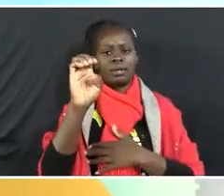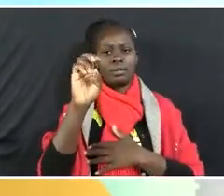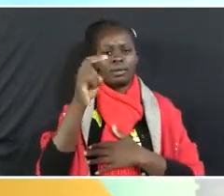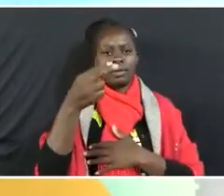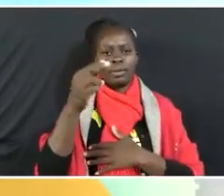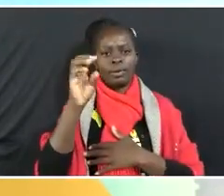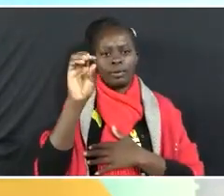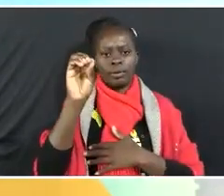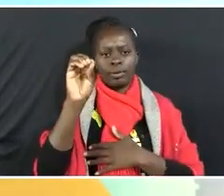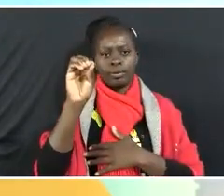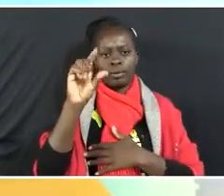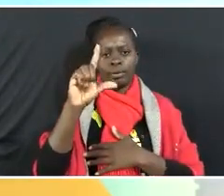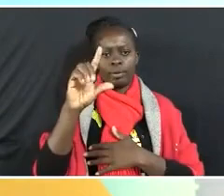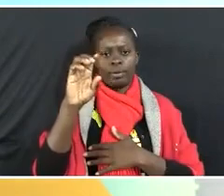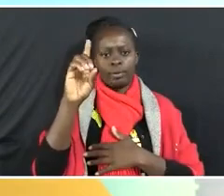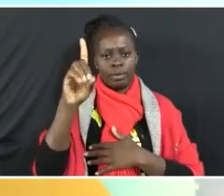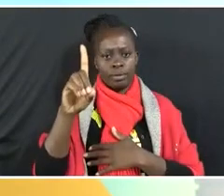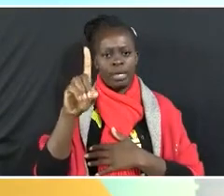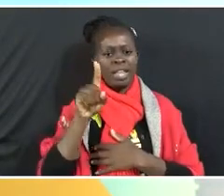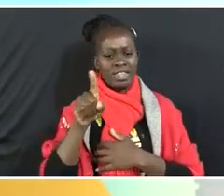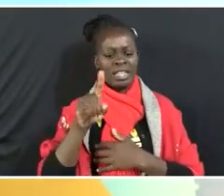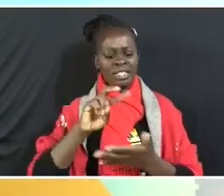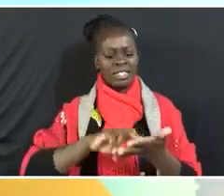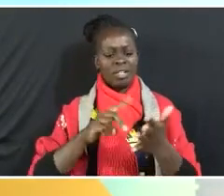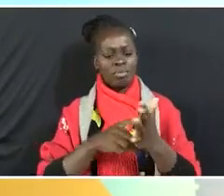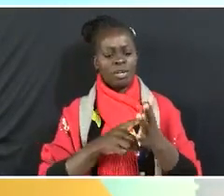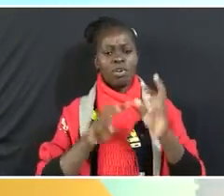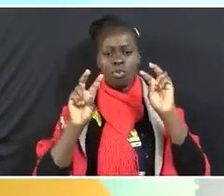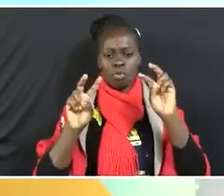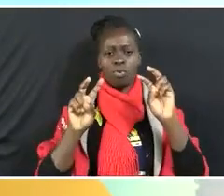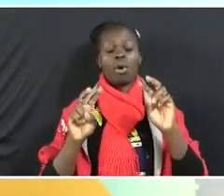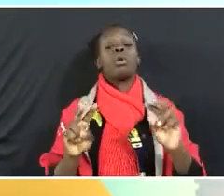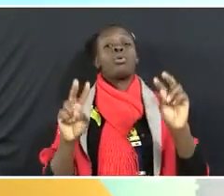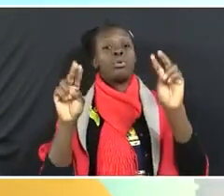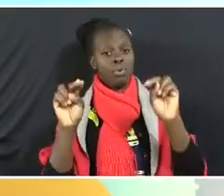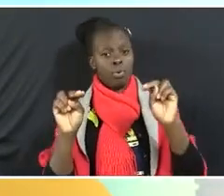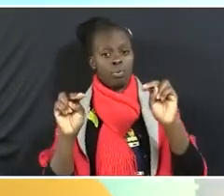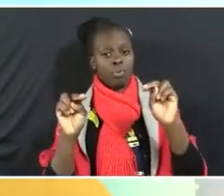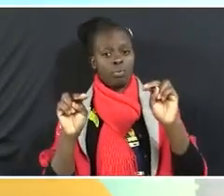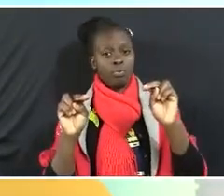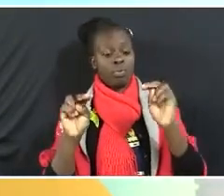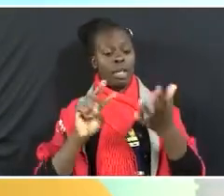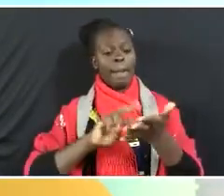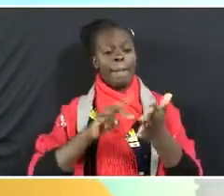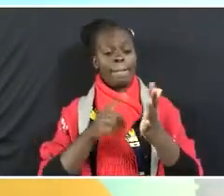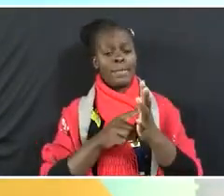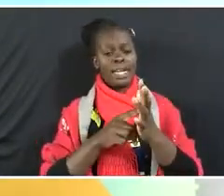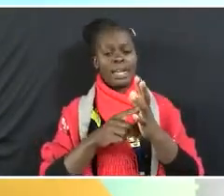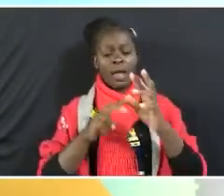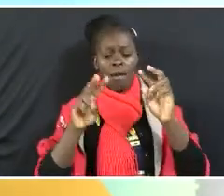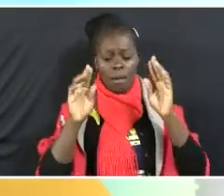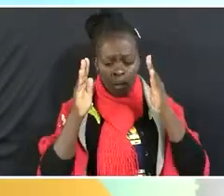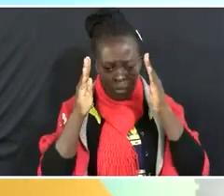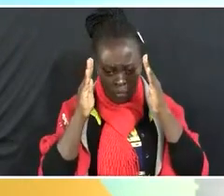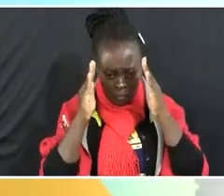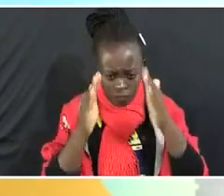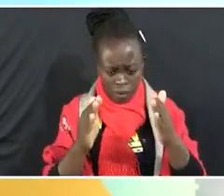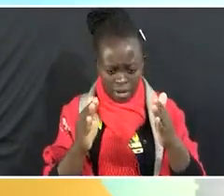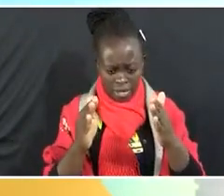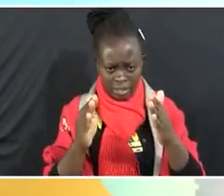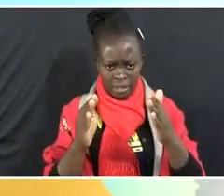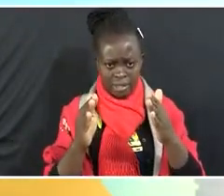Behold is not just like look. Behold is pay attention to details when you are looking at